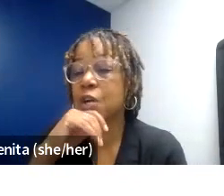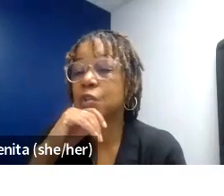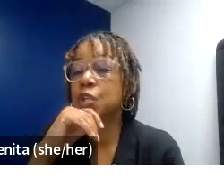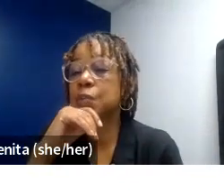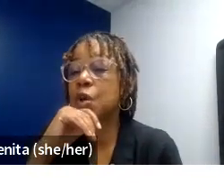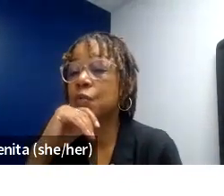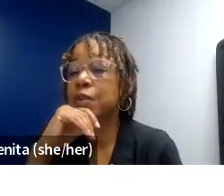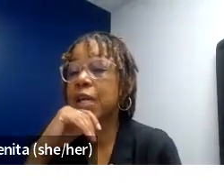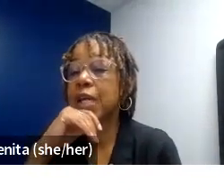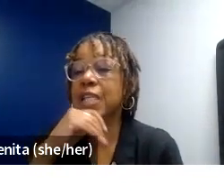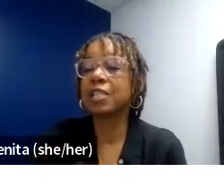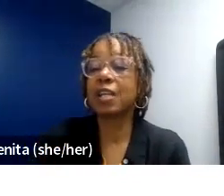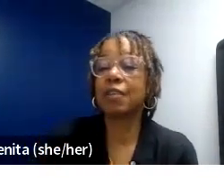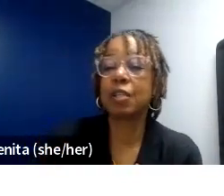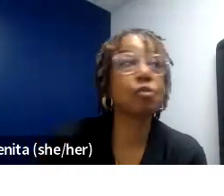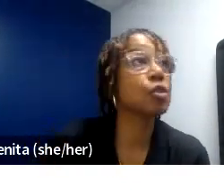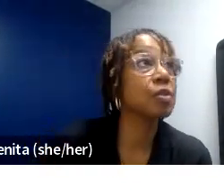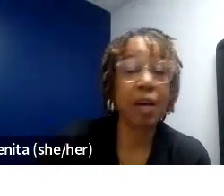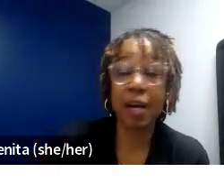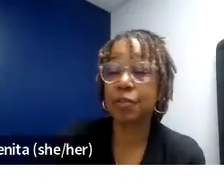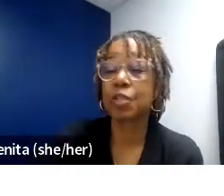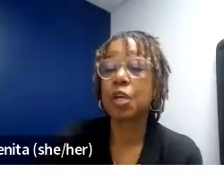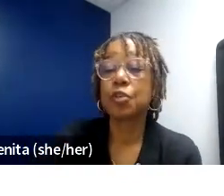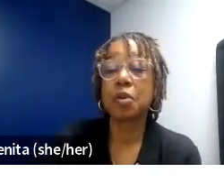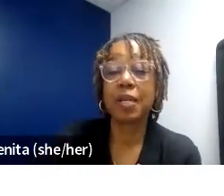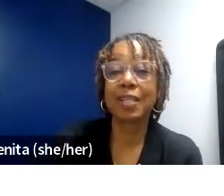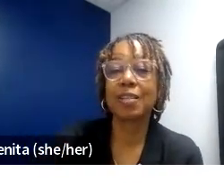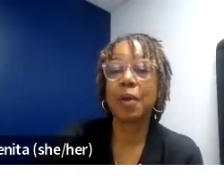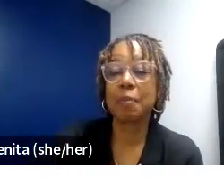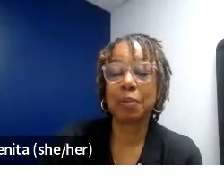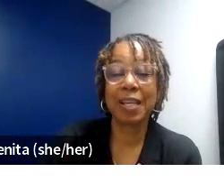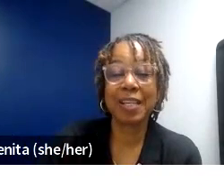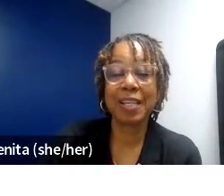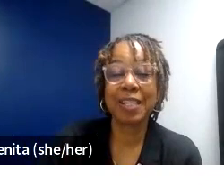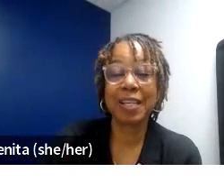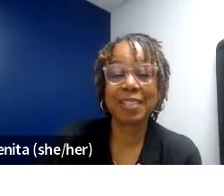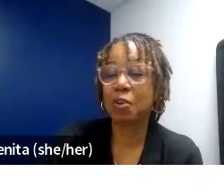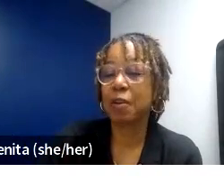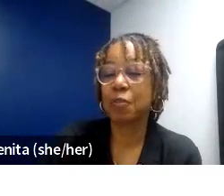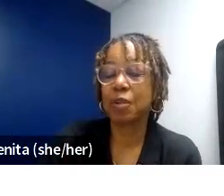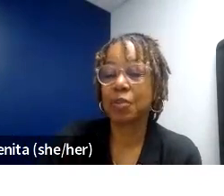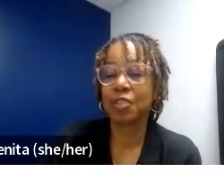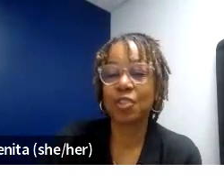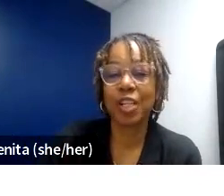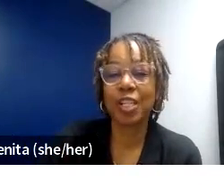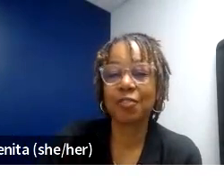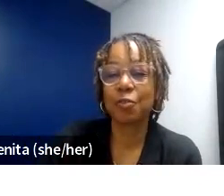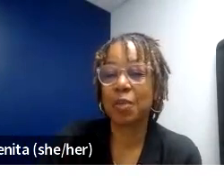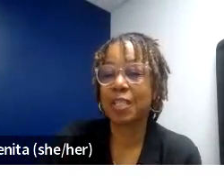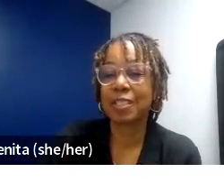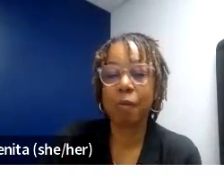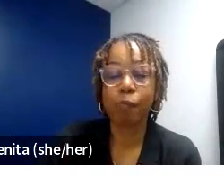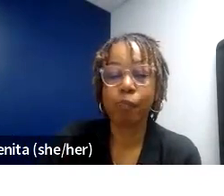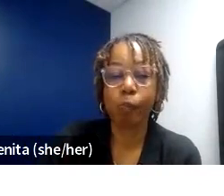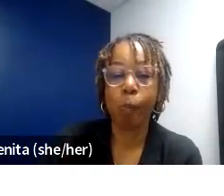COVID and long-term COVID as HIV long-term survivors, you are in the right place. So welcome everyone. We'll get started in a